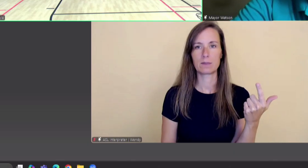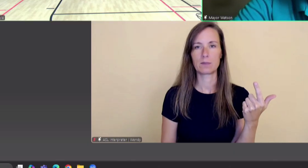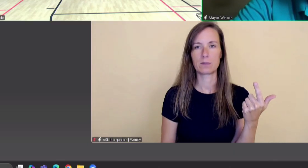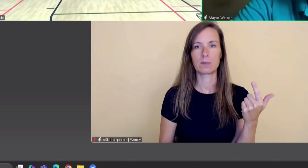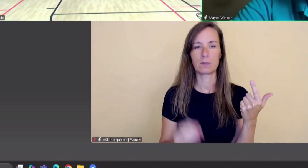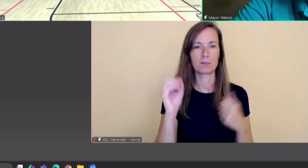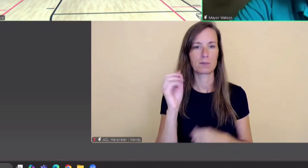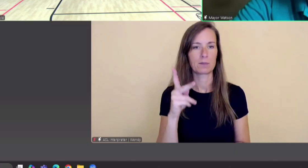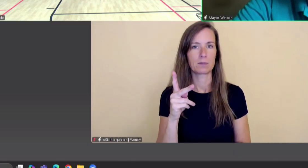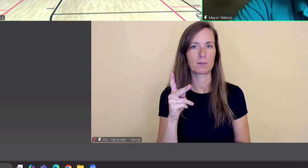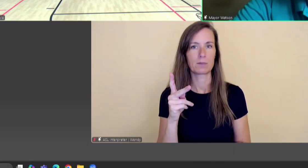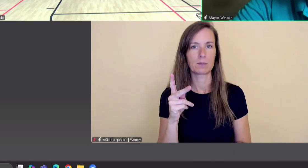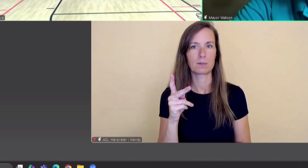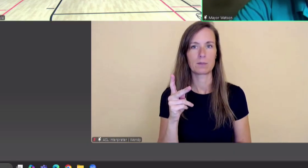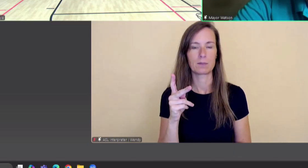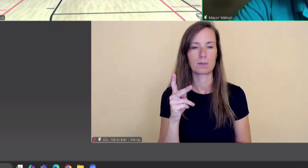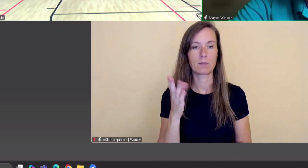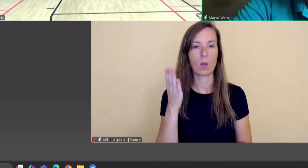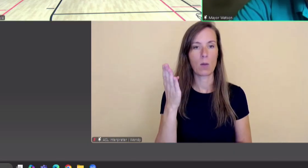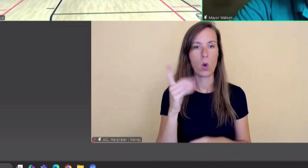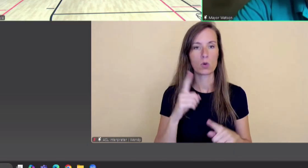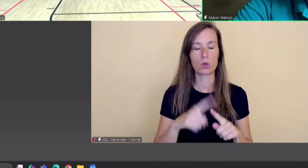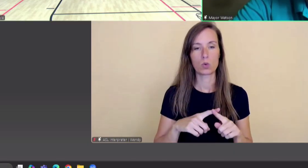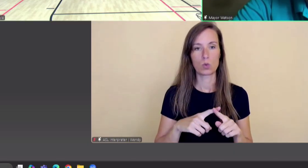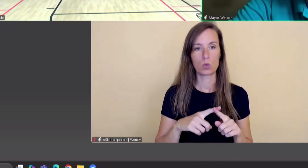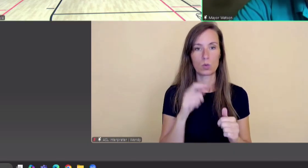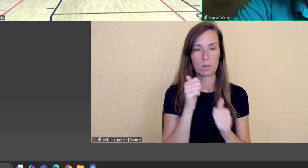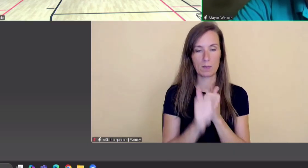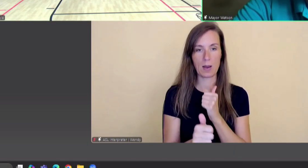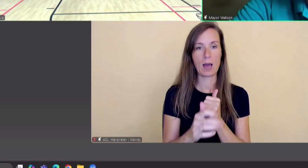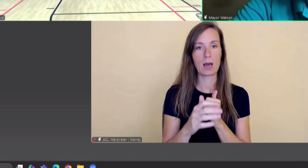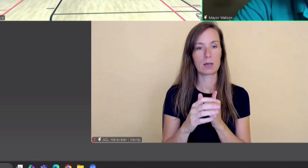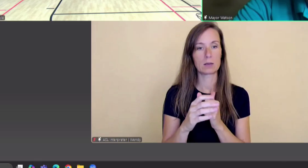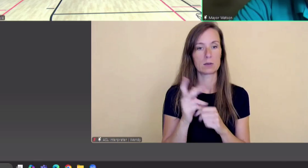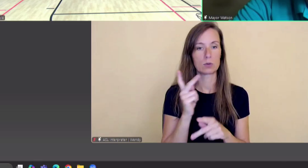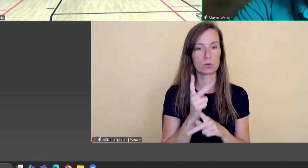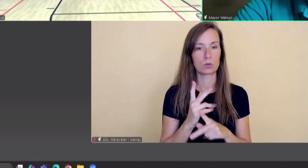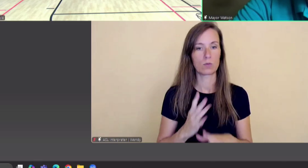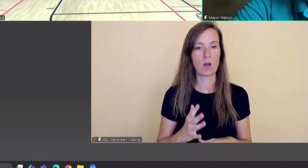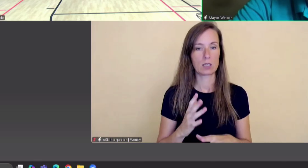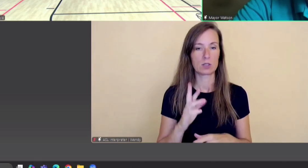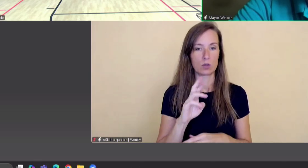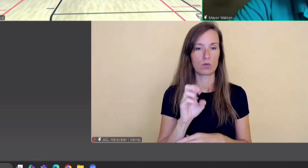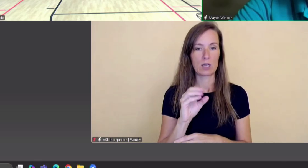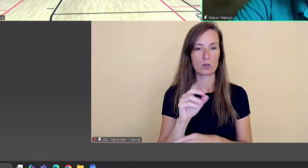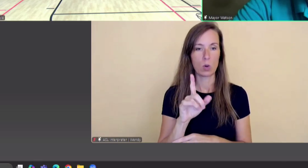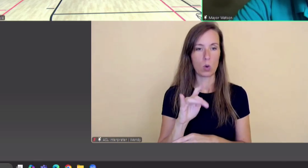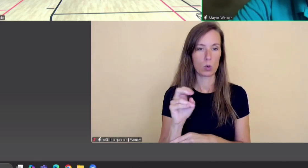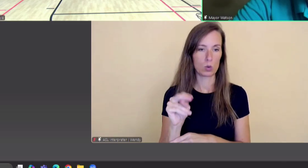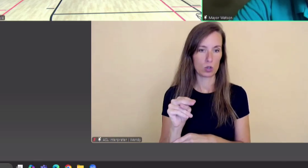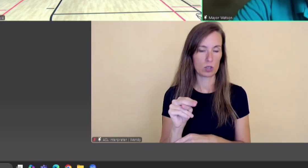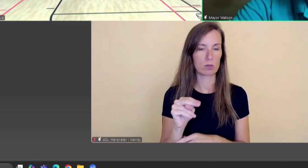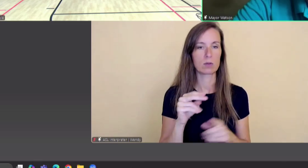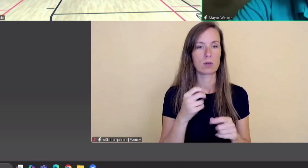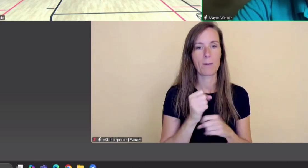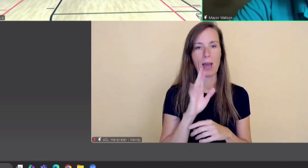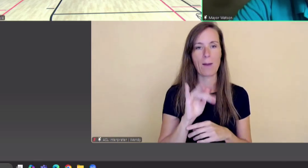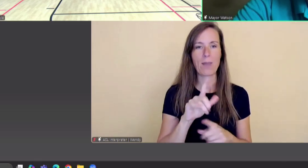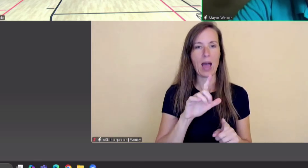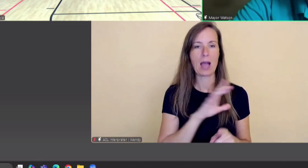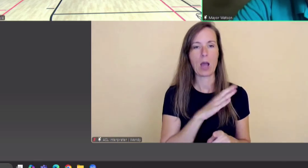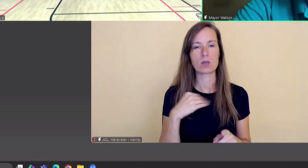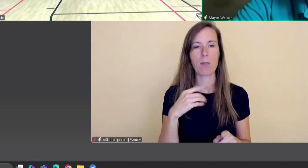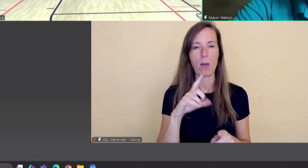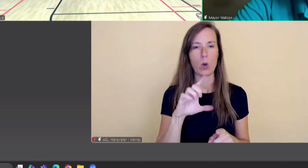Okay, the motion to adopt the supervisor resolution is made by Councilmember Legloahec and seconded